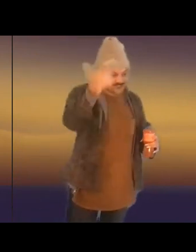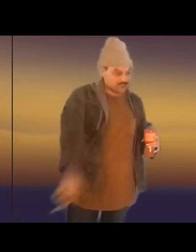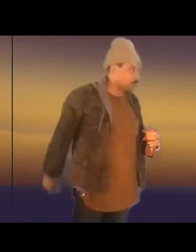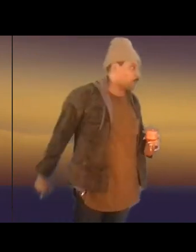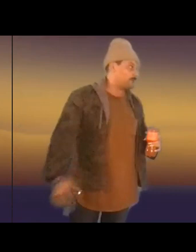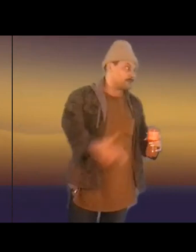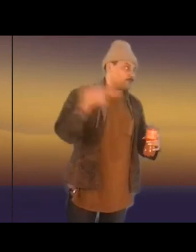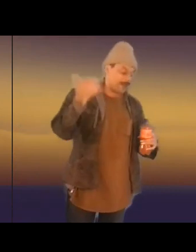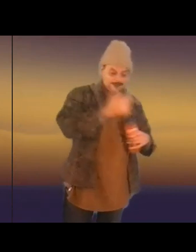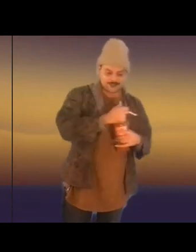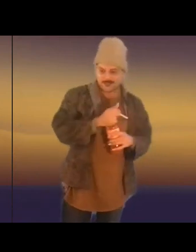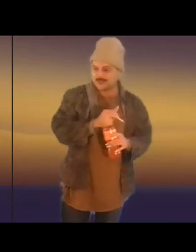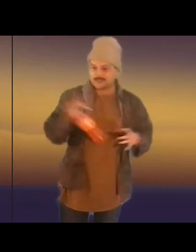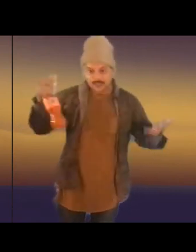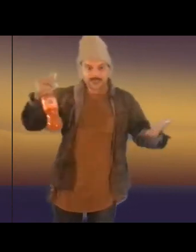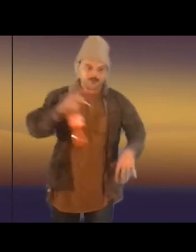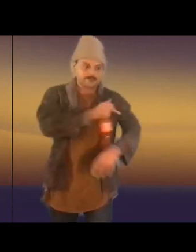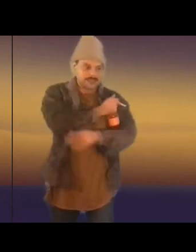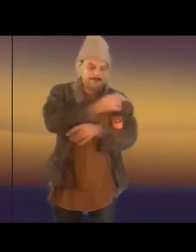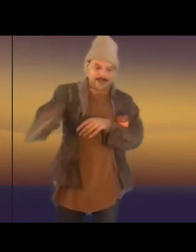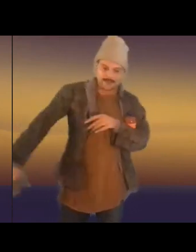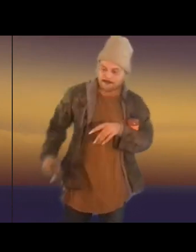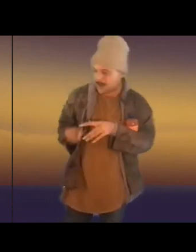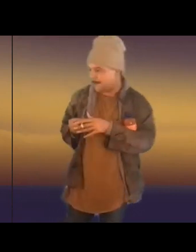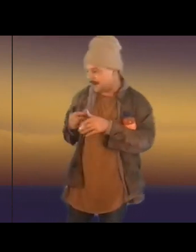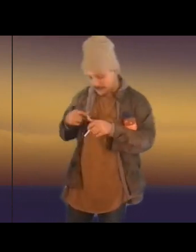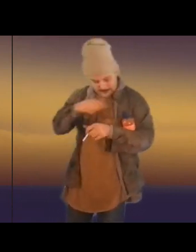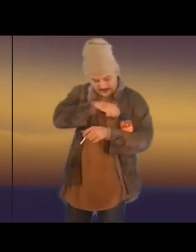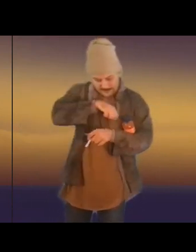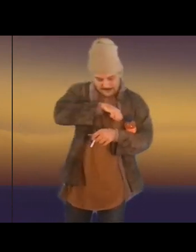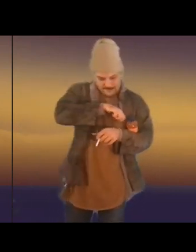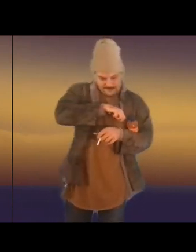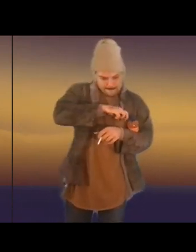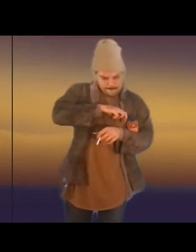I just thought you were pulling some childish tantrum to get back at your mom.